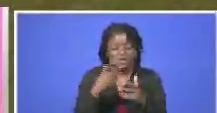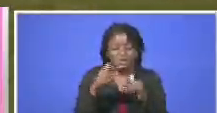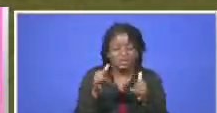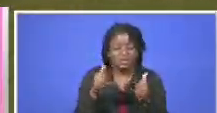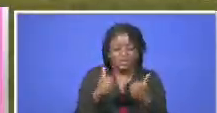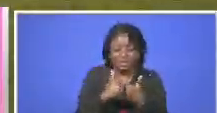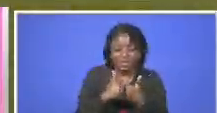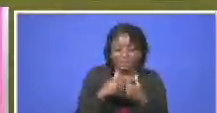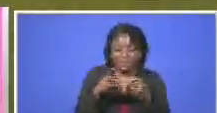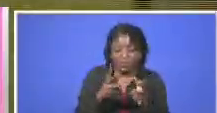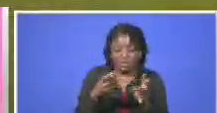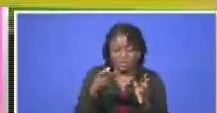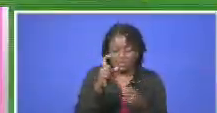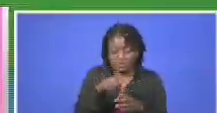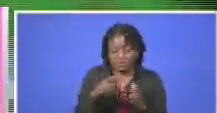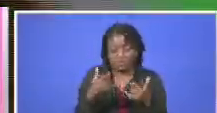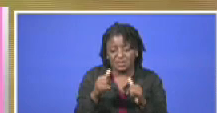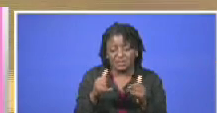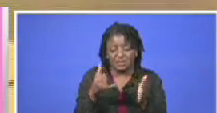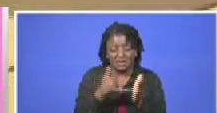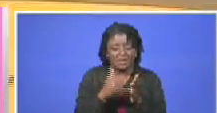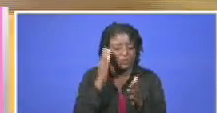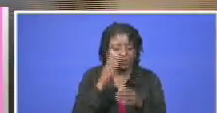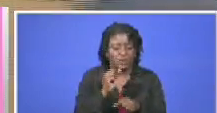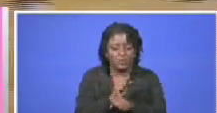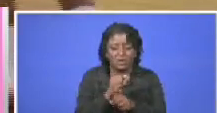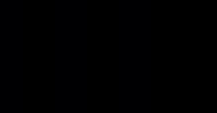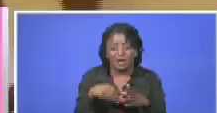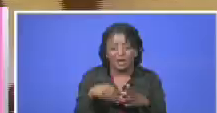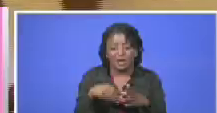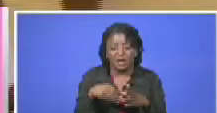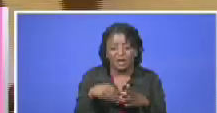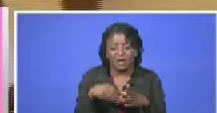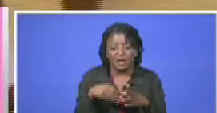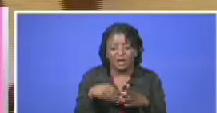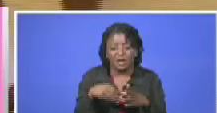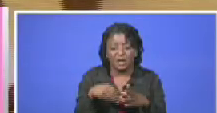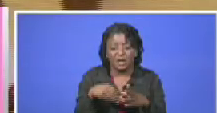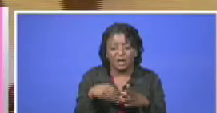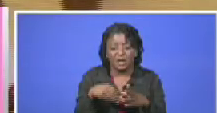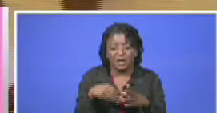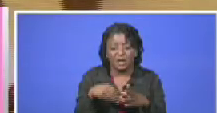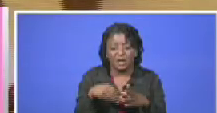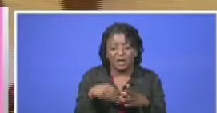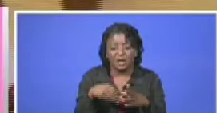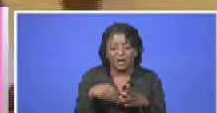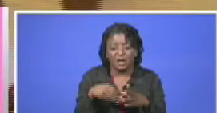it'll work out. The problem is volleyball.